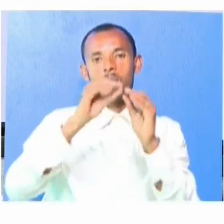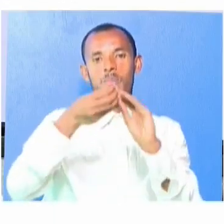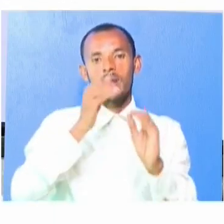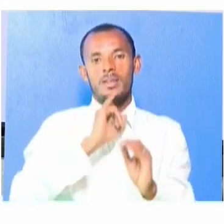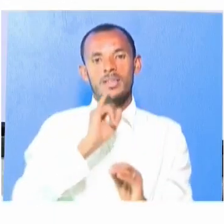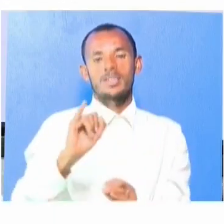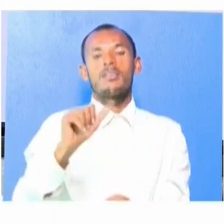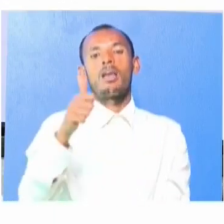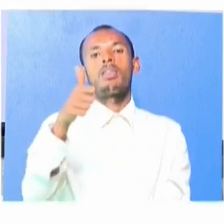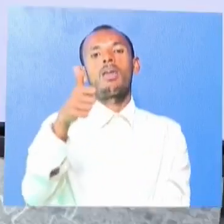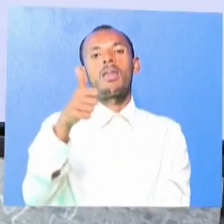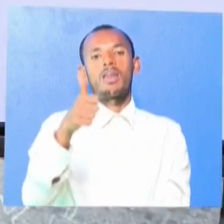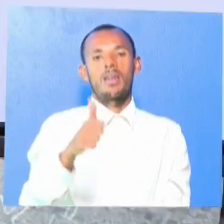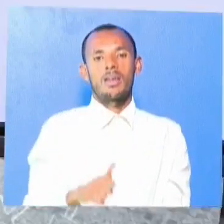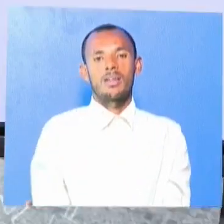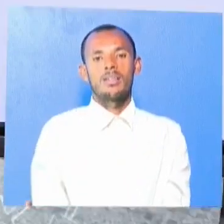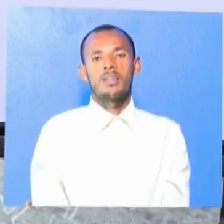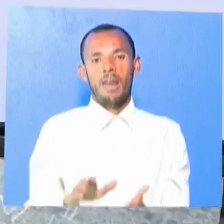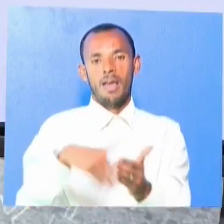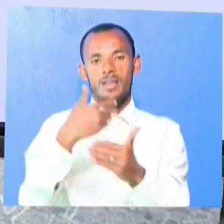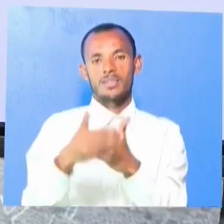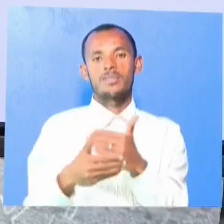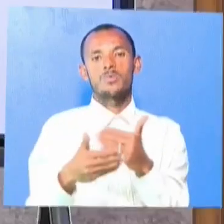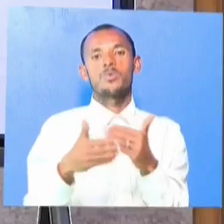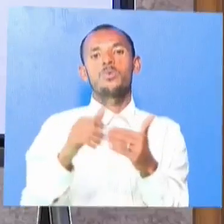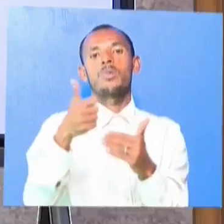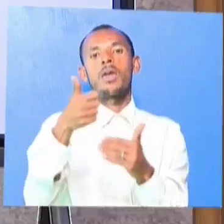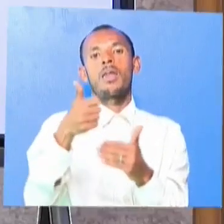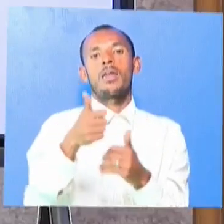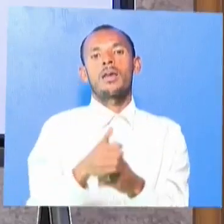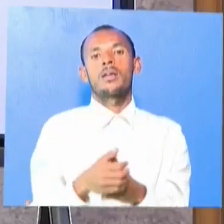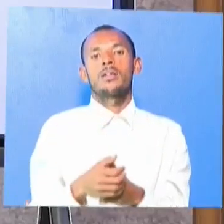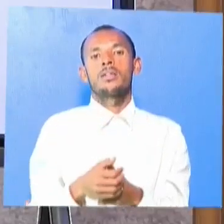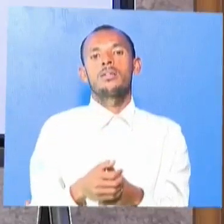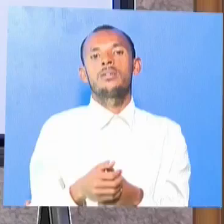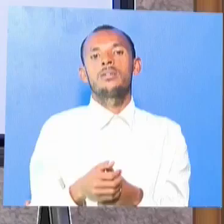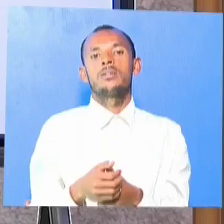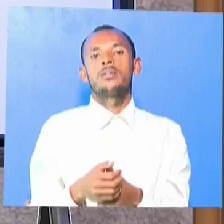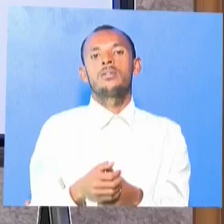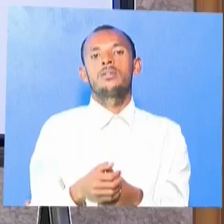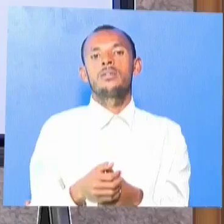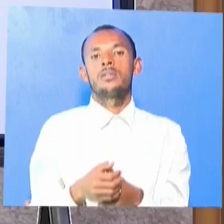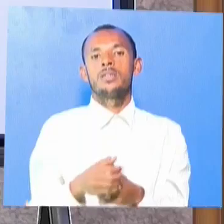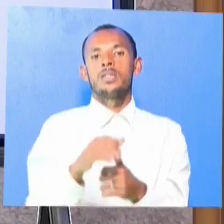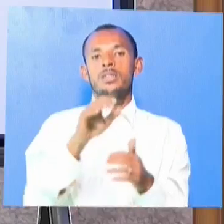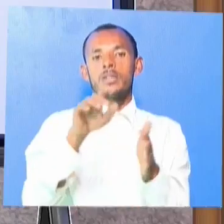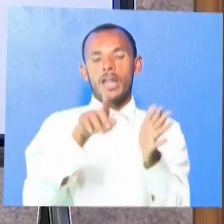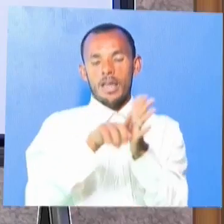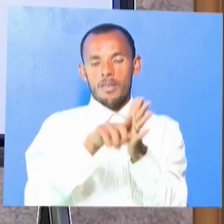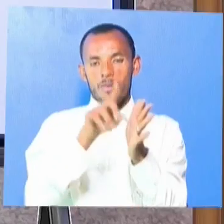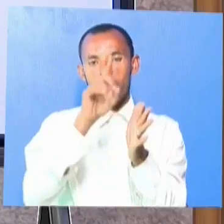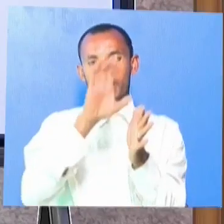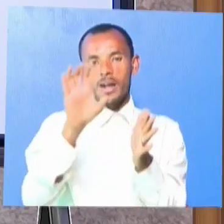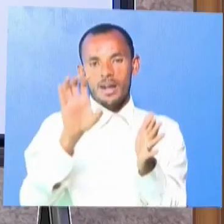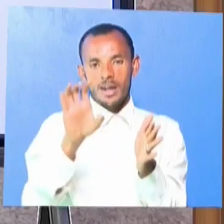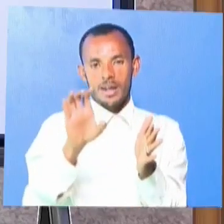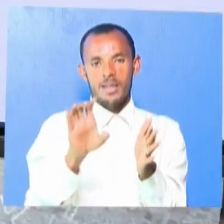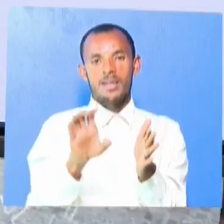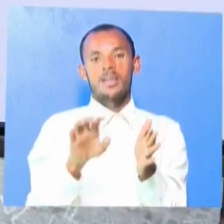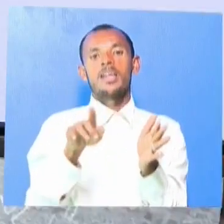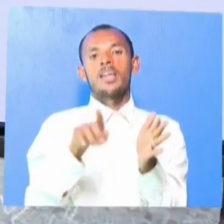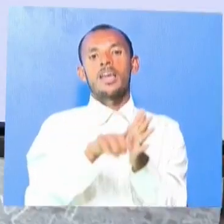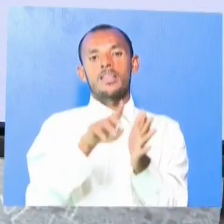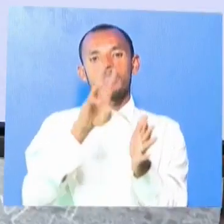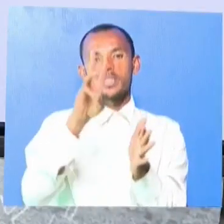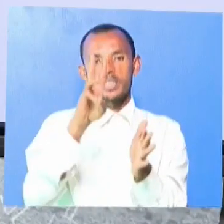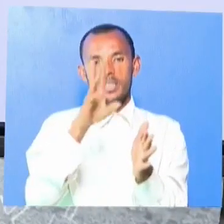is 10. Next to 10, we have remained minus 100, minus